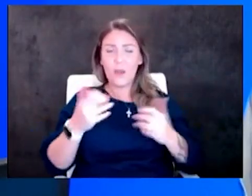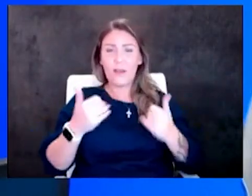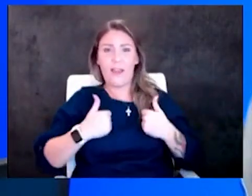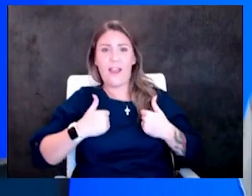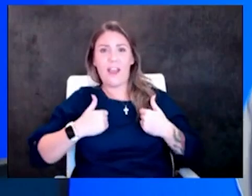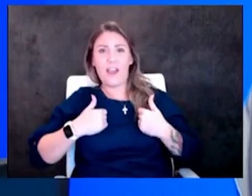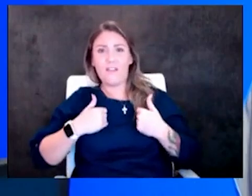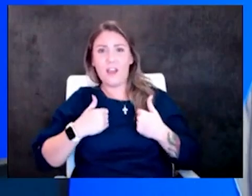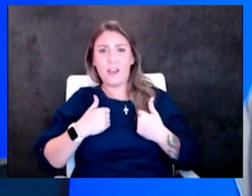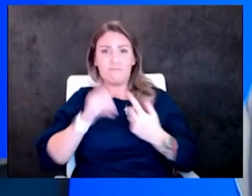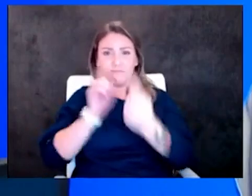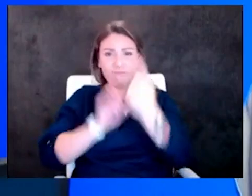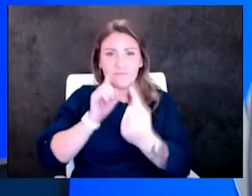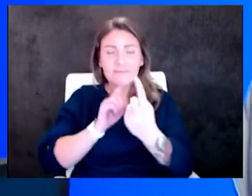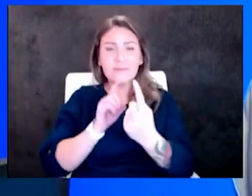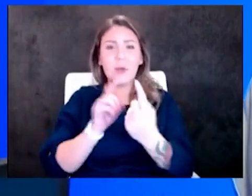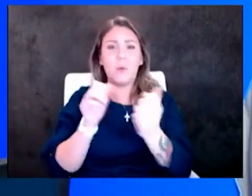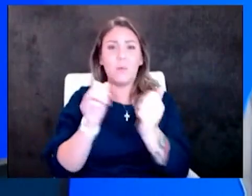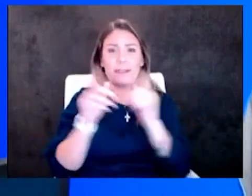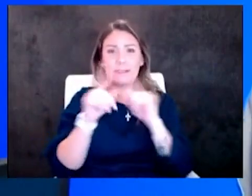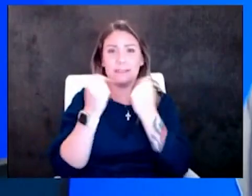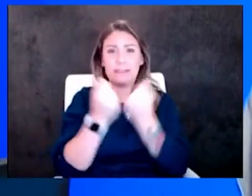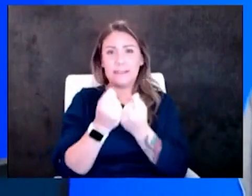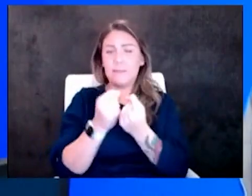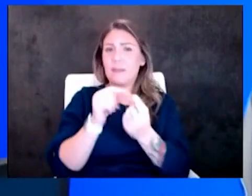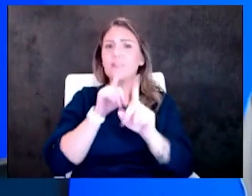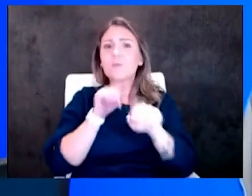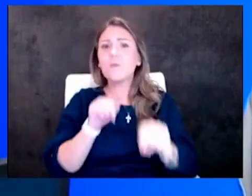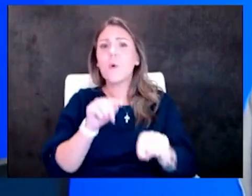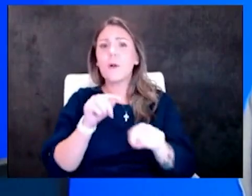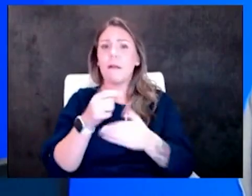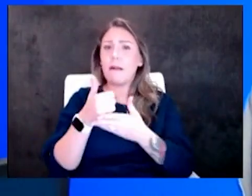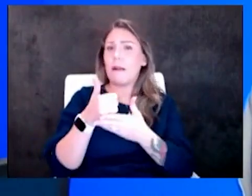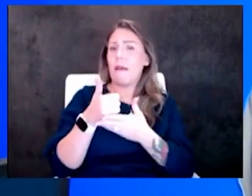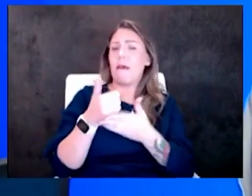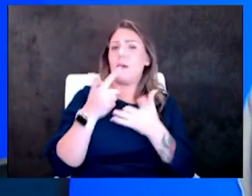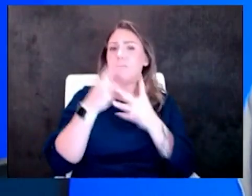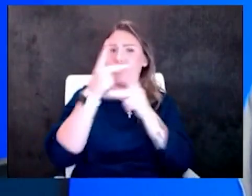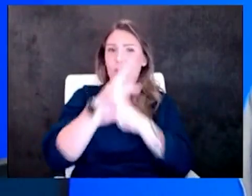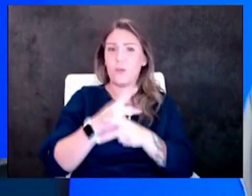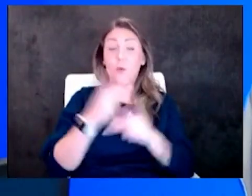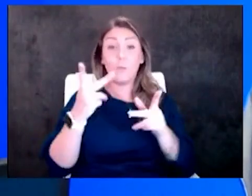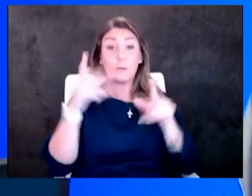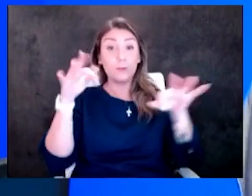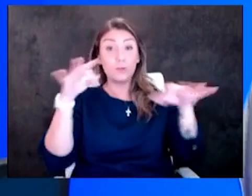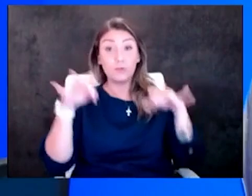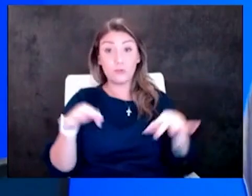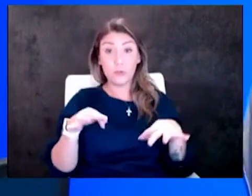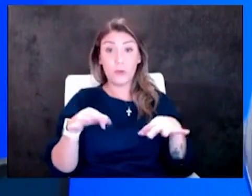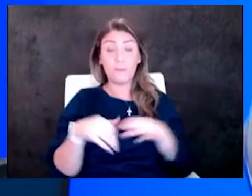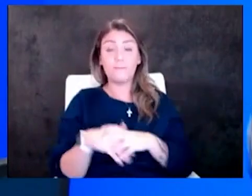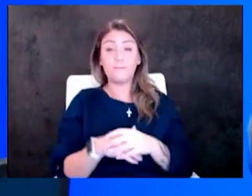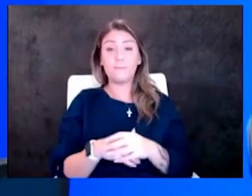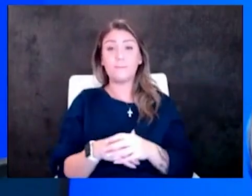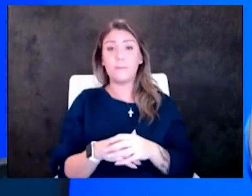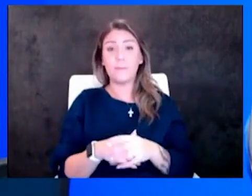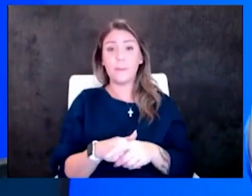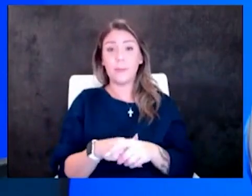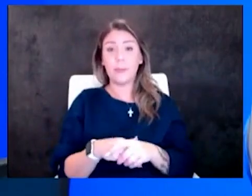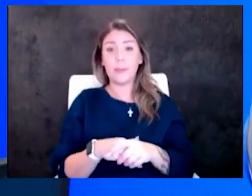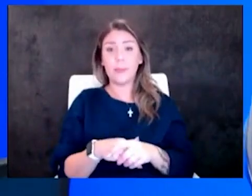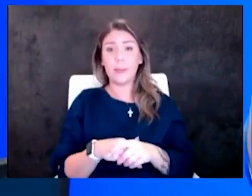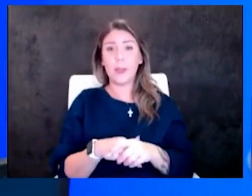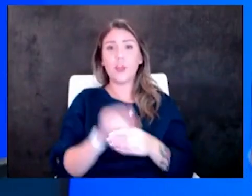is ordering those tests to help you walk through it. But what's described there is they are using a